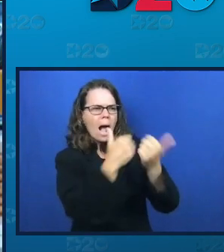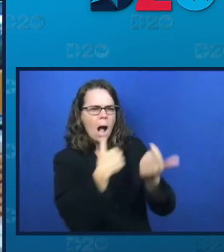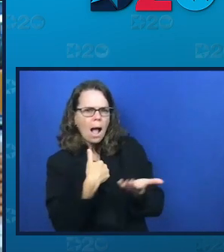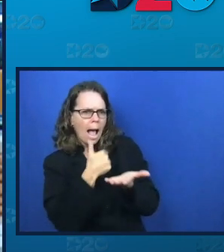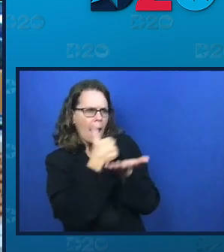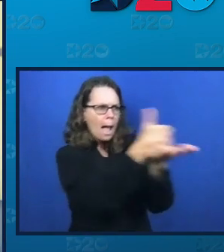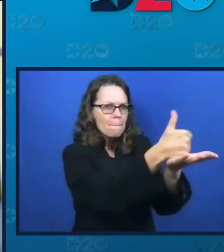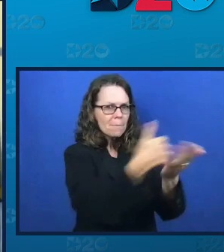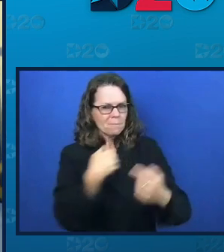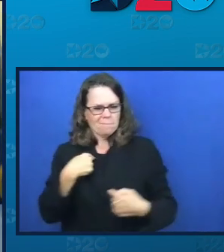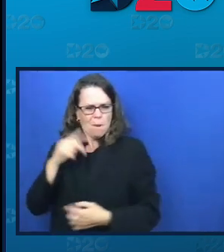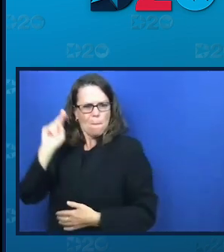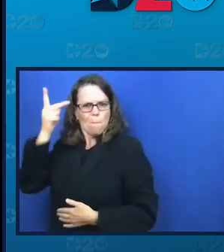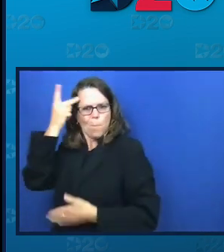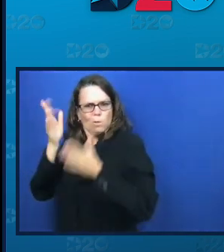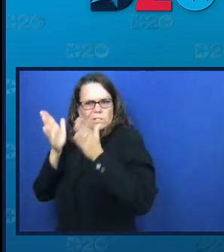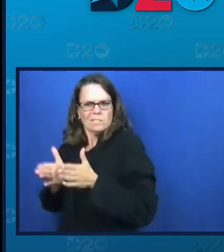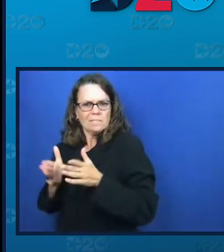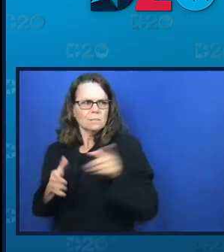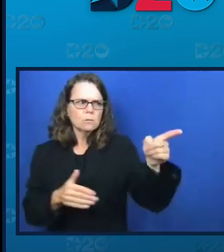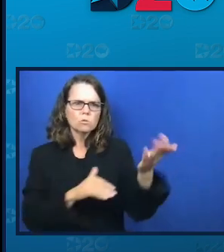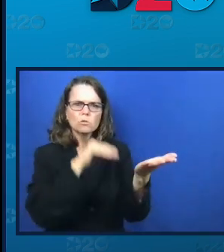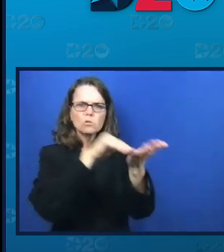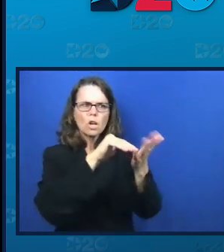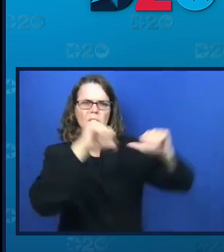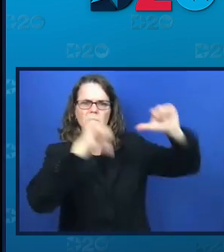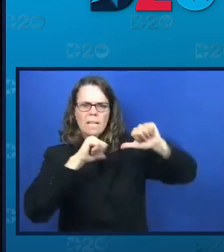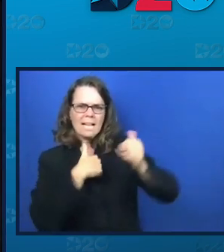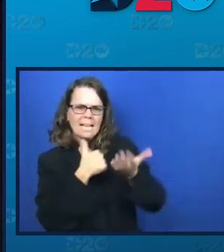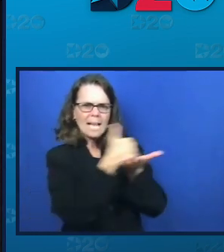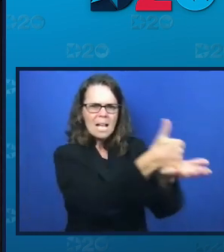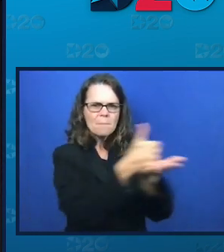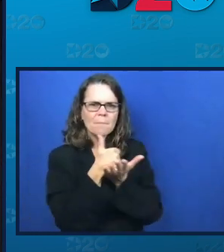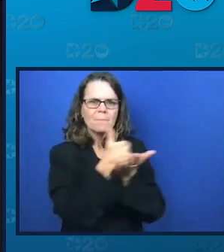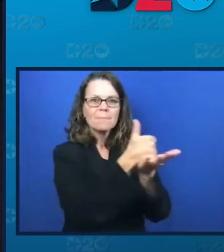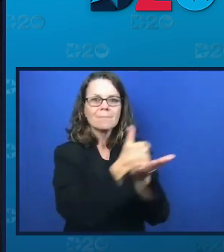walk away until there is real change.